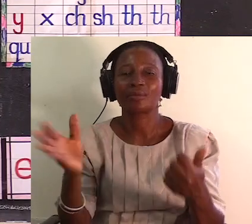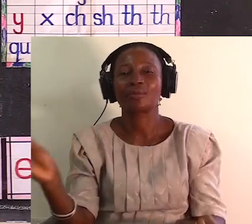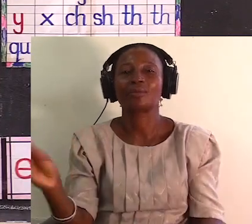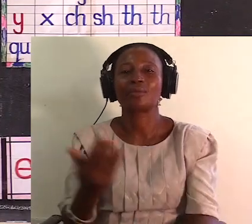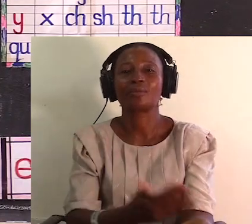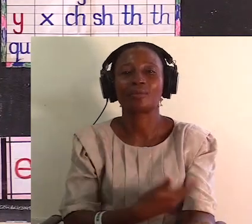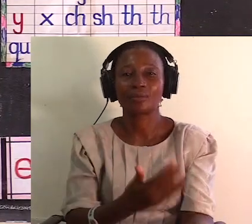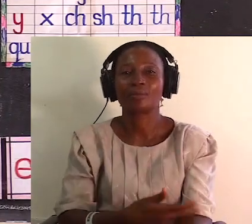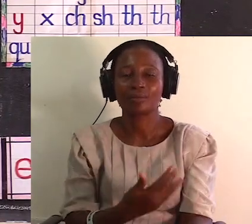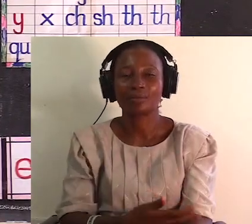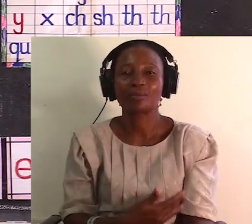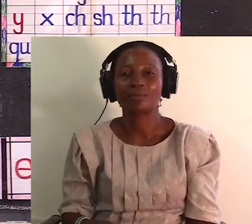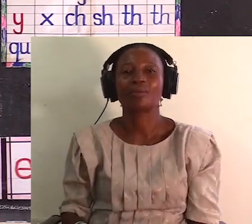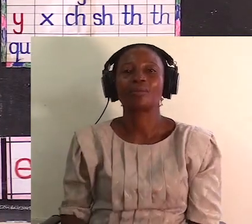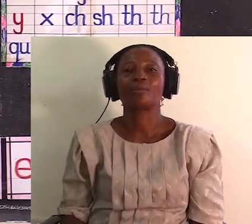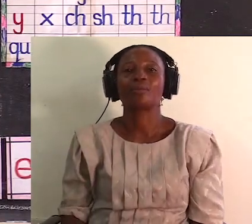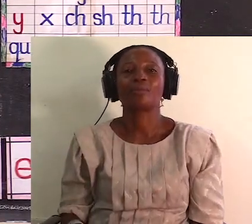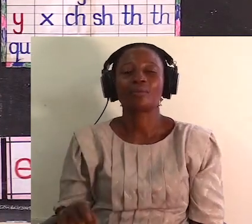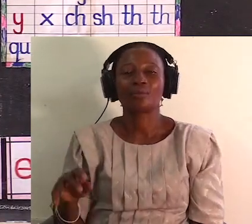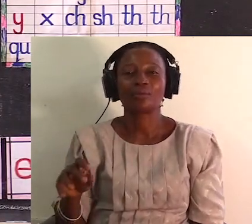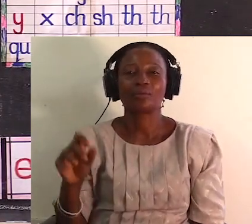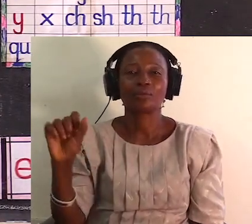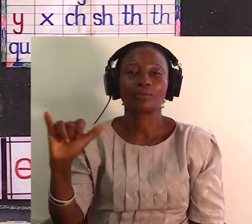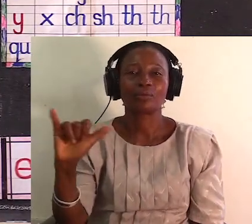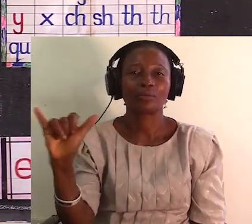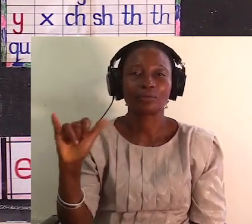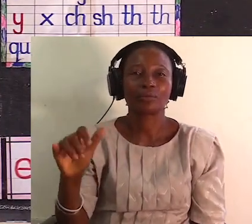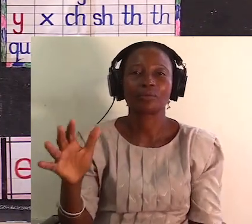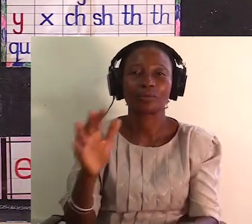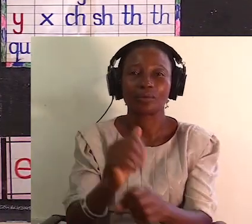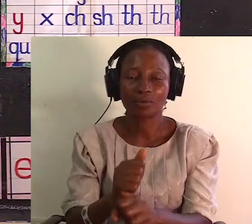be read by somebody different from you.